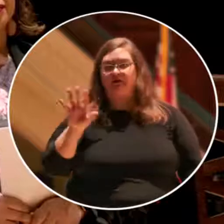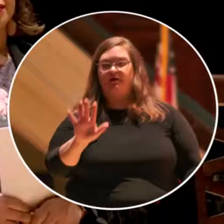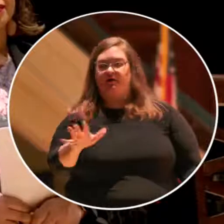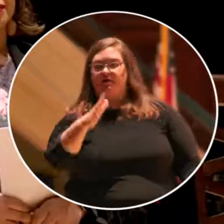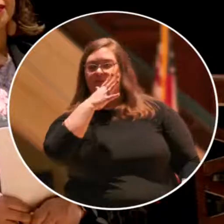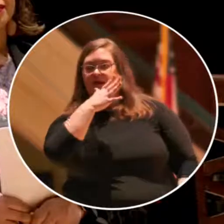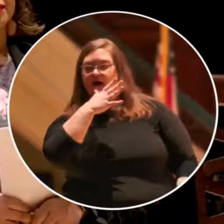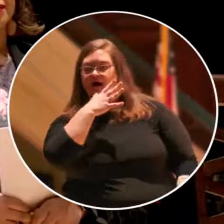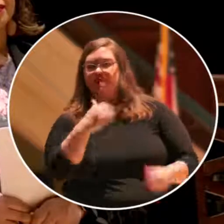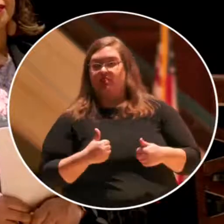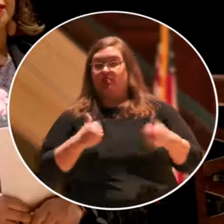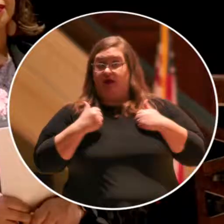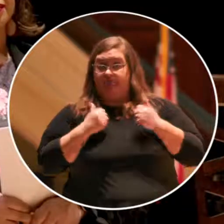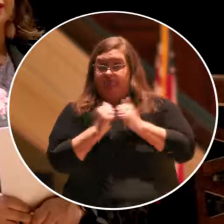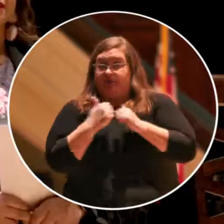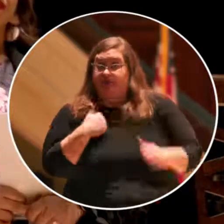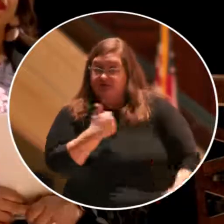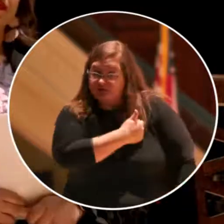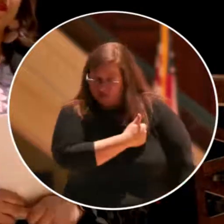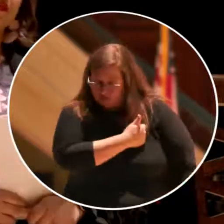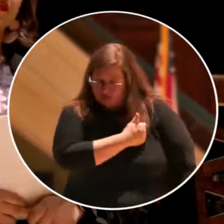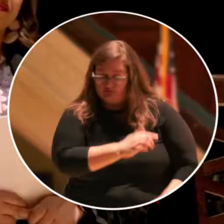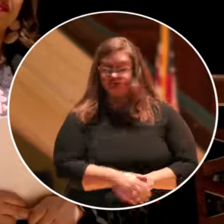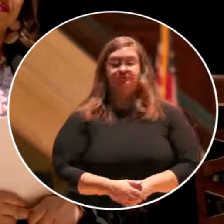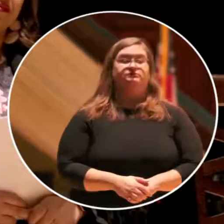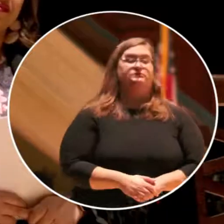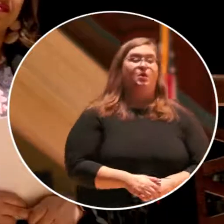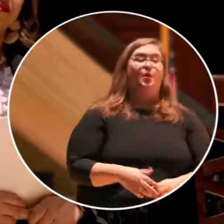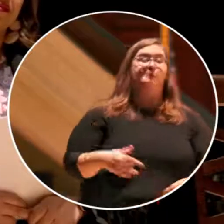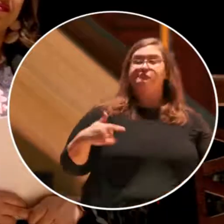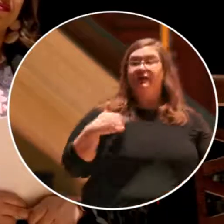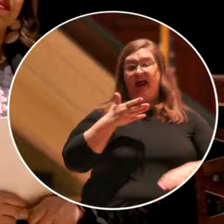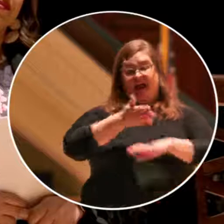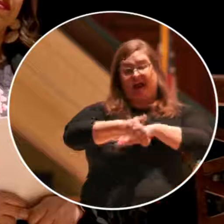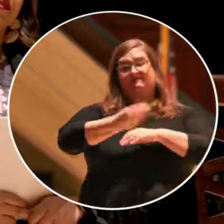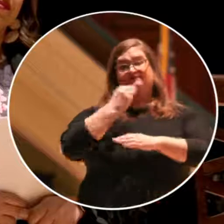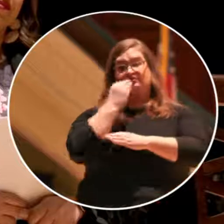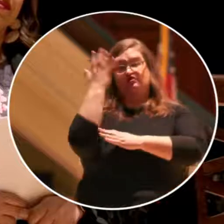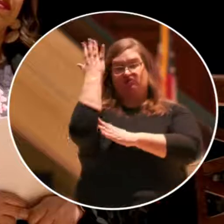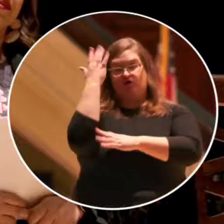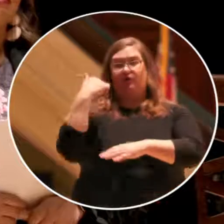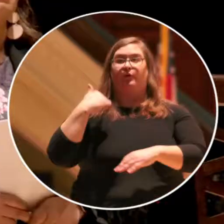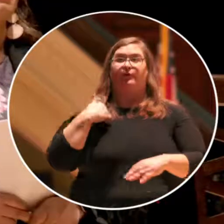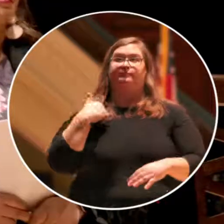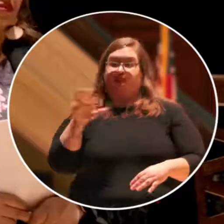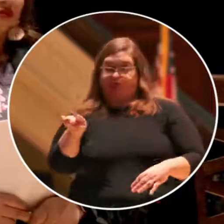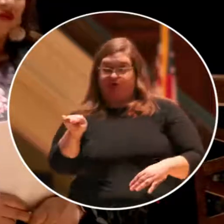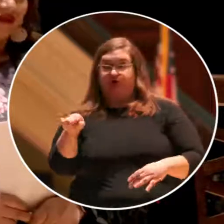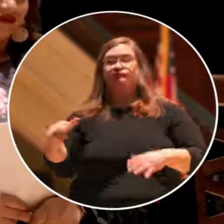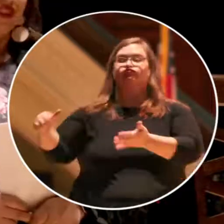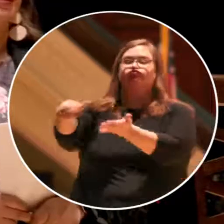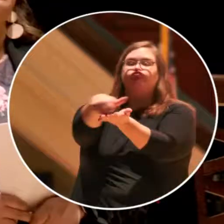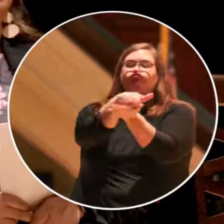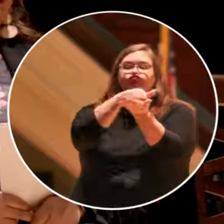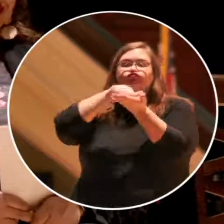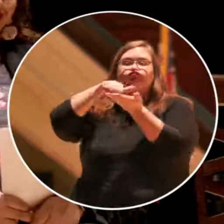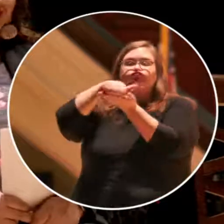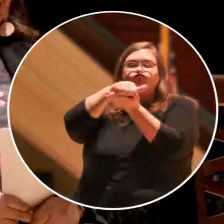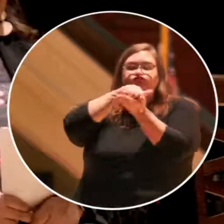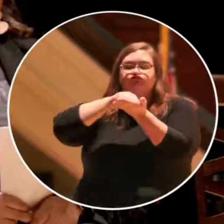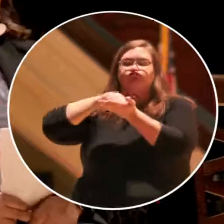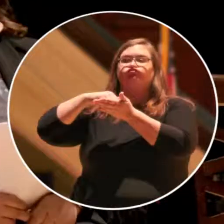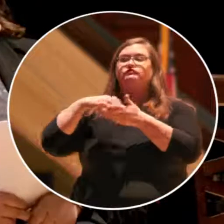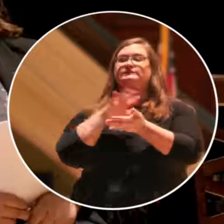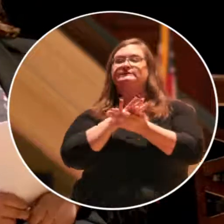After work, she cooked dinner and then ironed the white shirts of our Catholic school uniforms. In